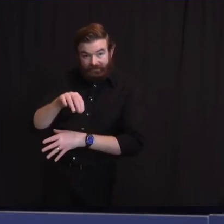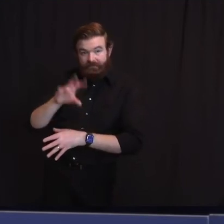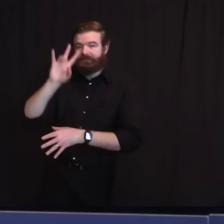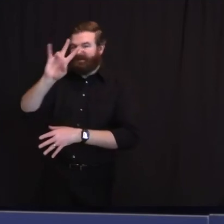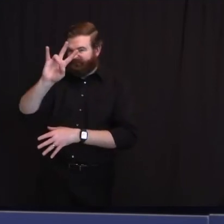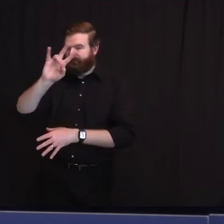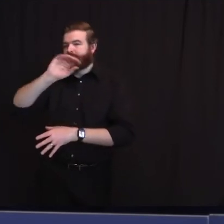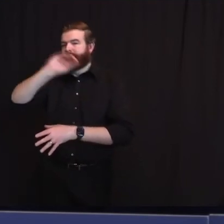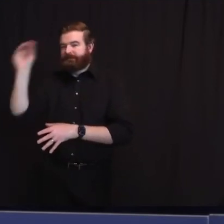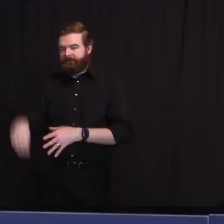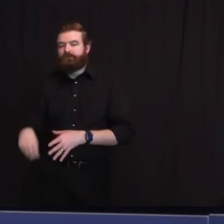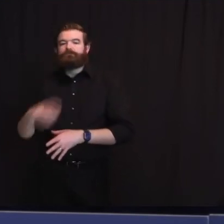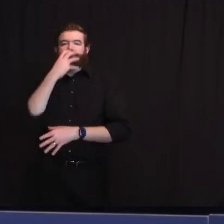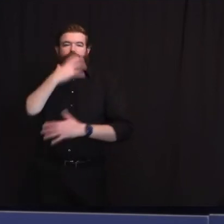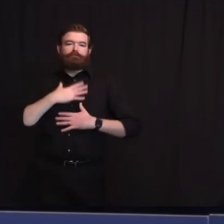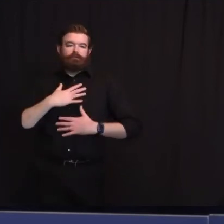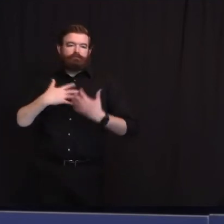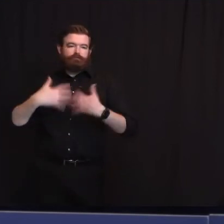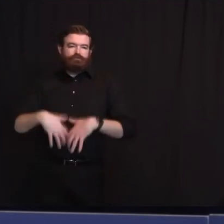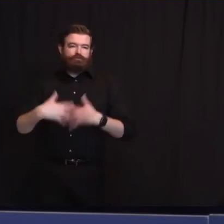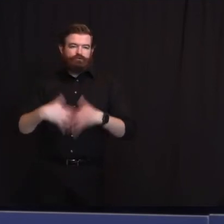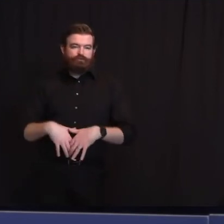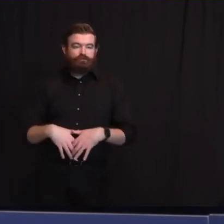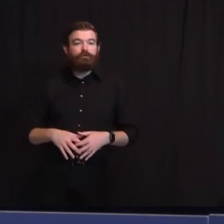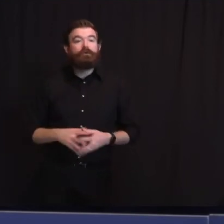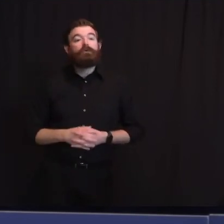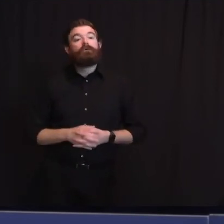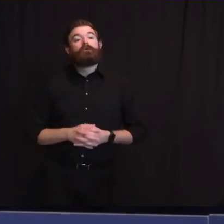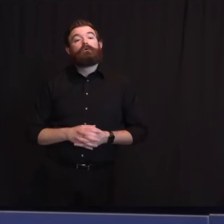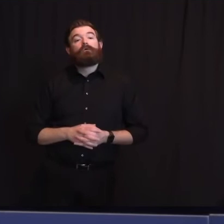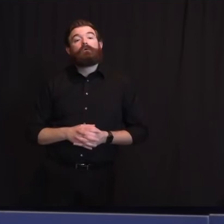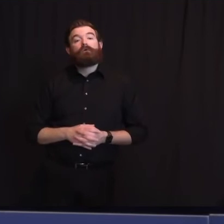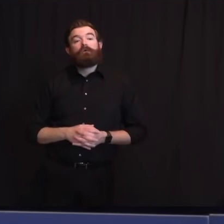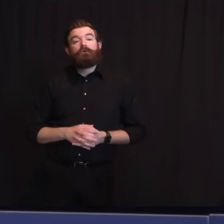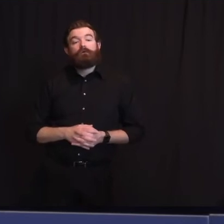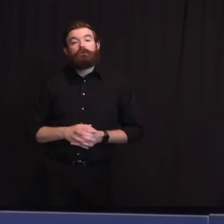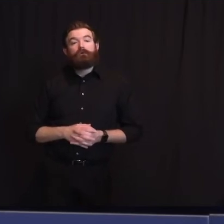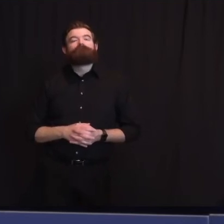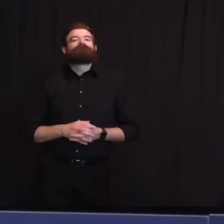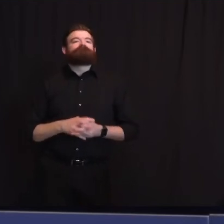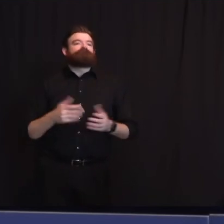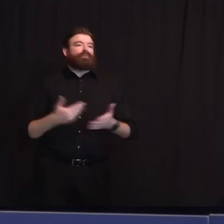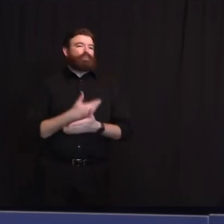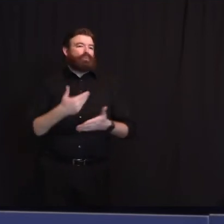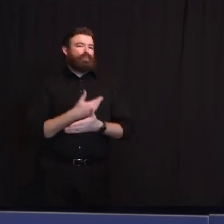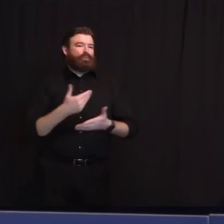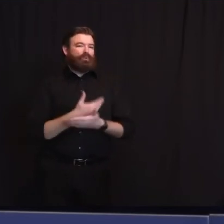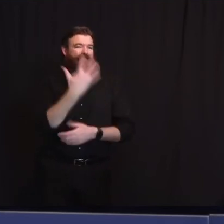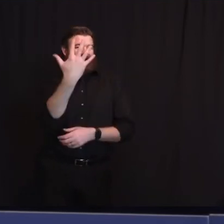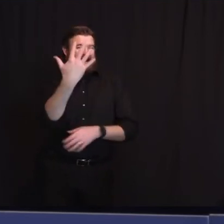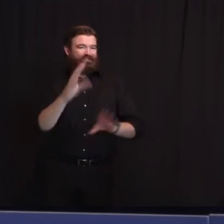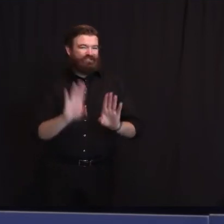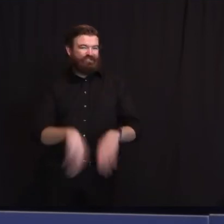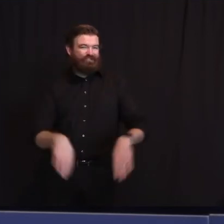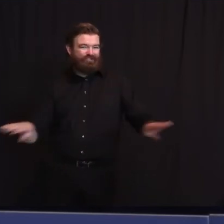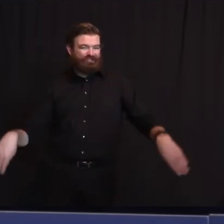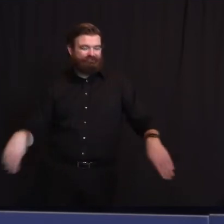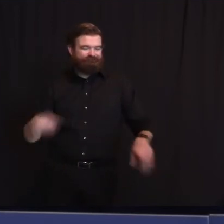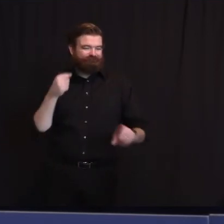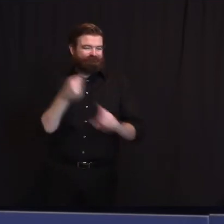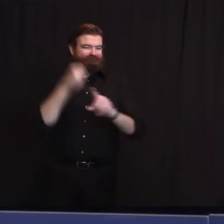cases of multi-system inflammatory syndrome in children. There are now 81 cases in our